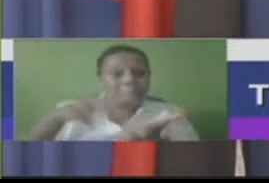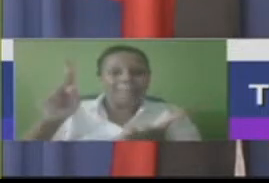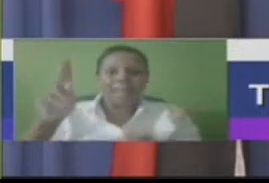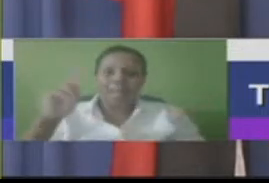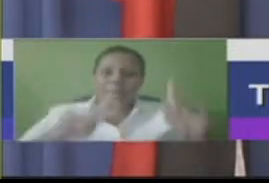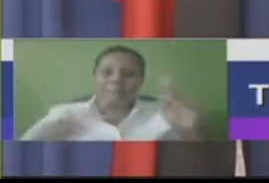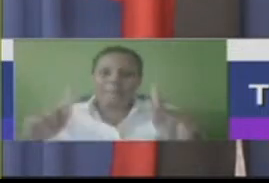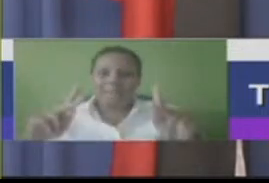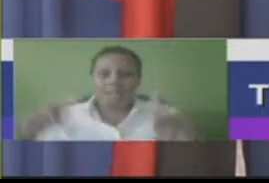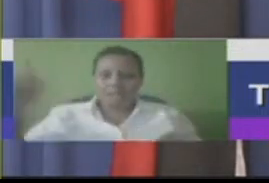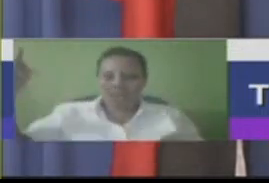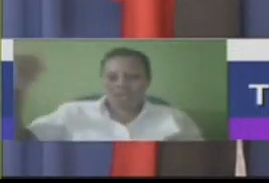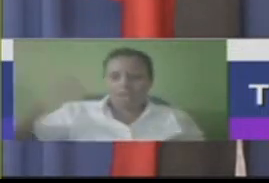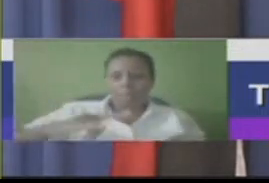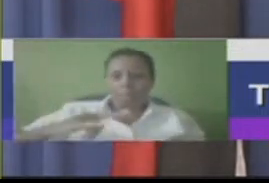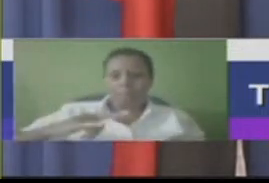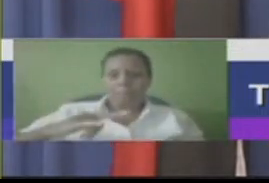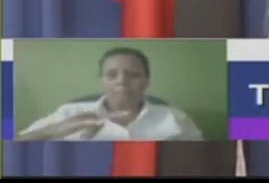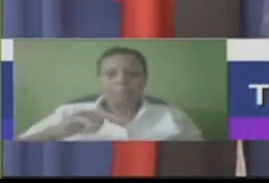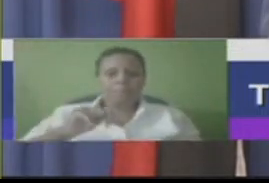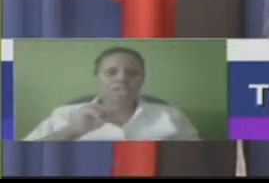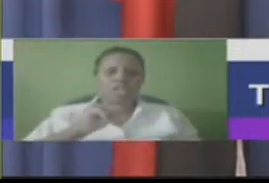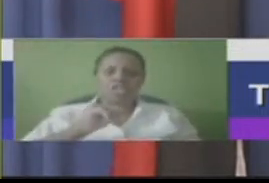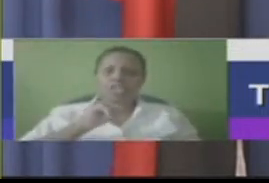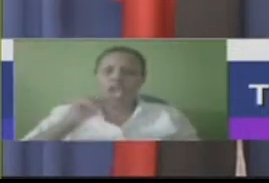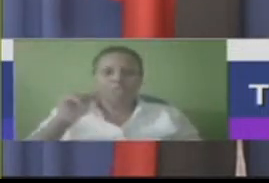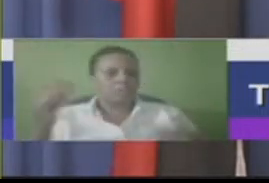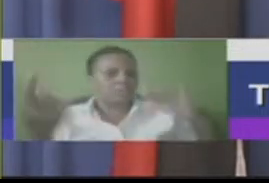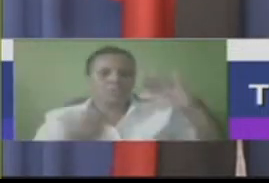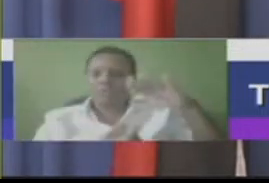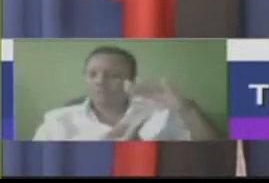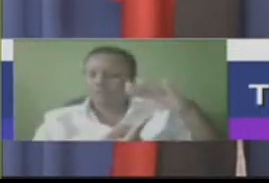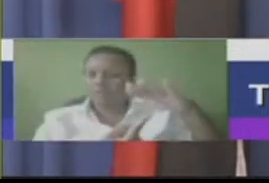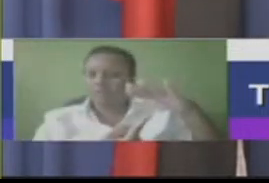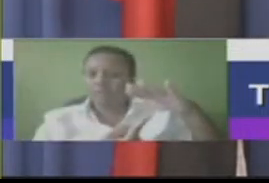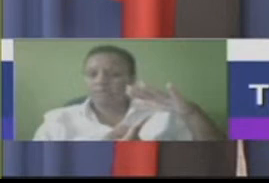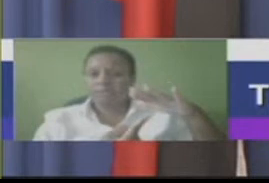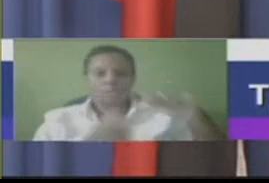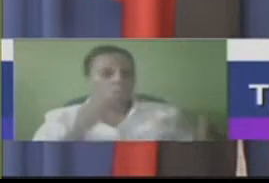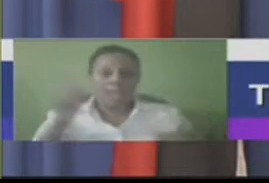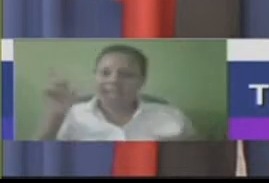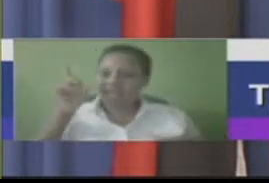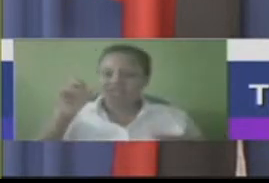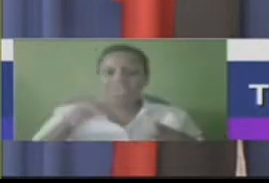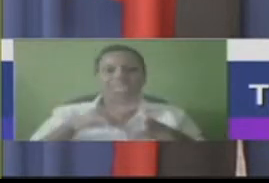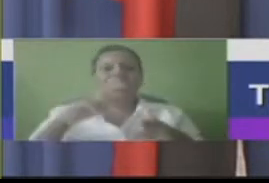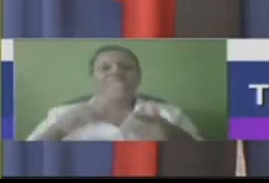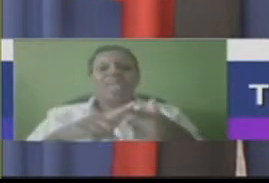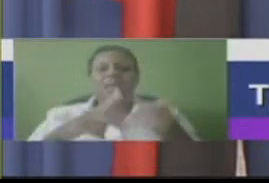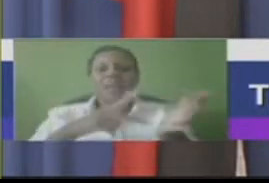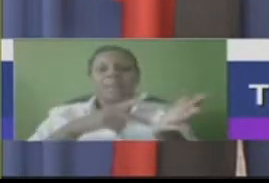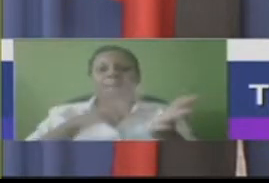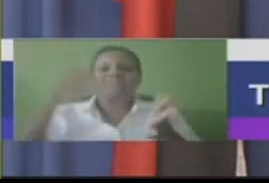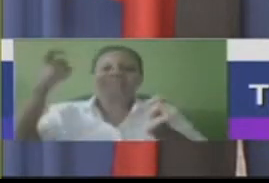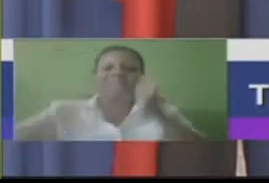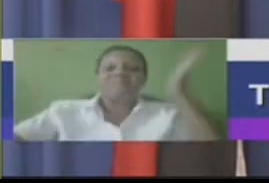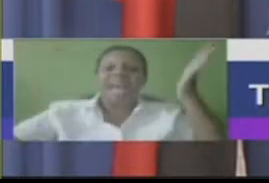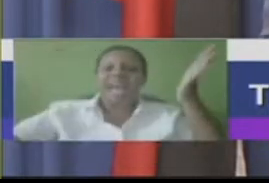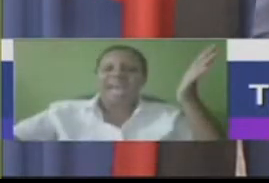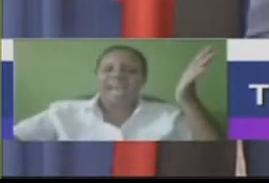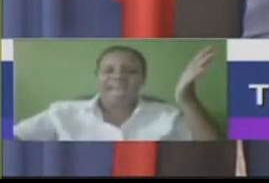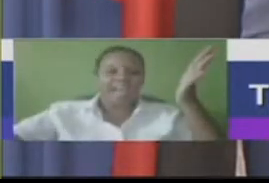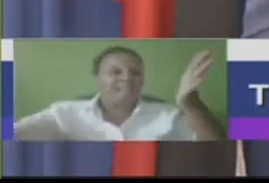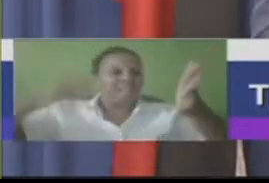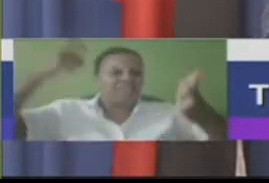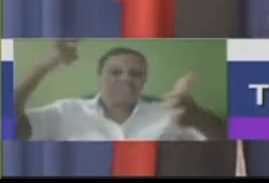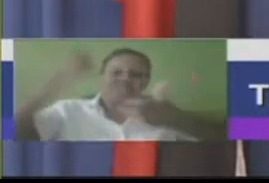into state-supervised quarantine. I'm going to talk to the Attorney General to ensure that those penalties are in fact a deterrent, and